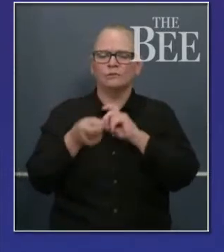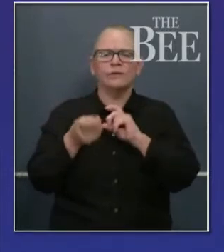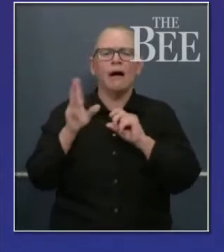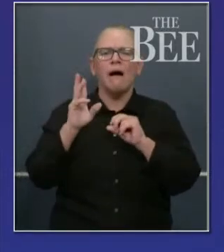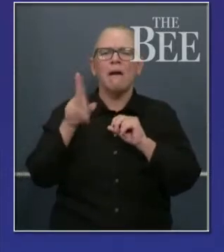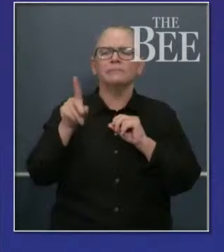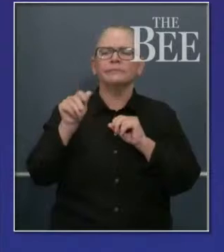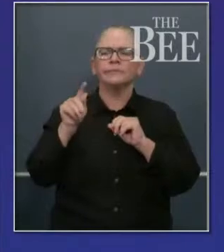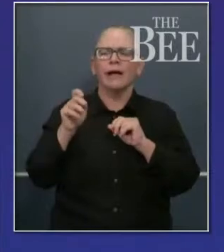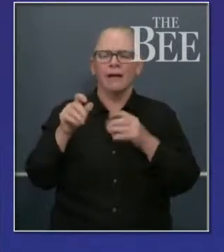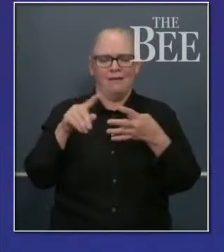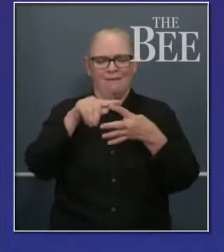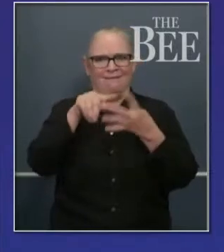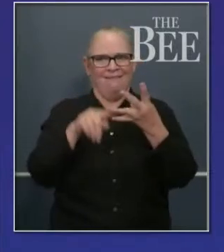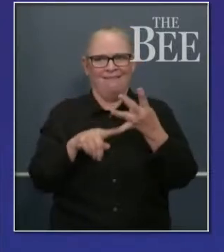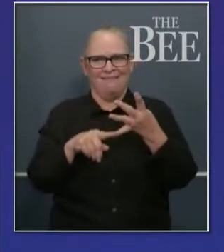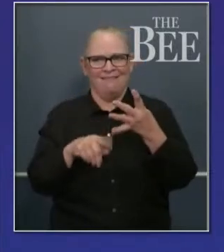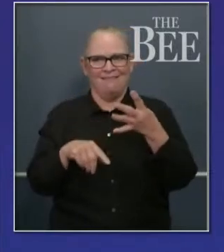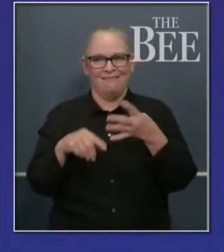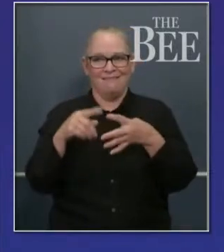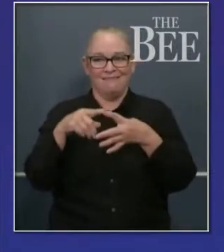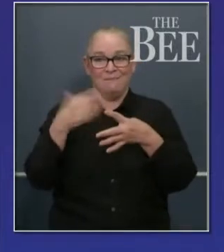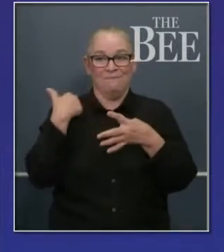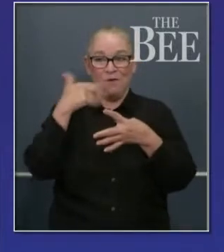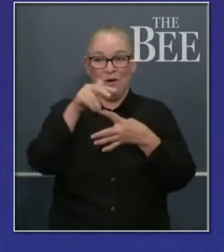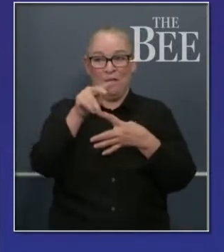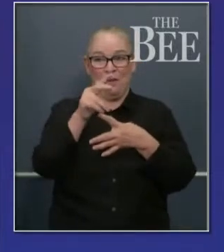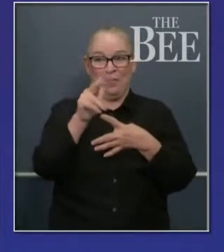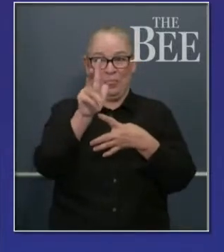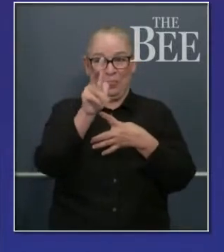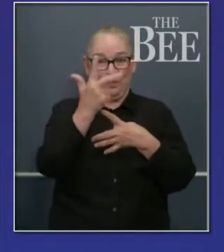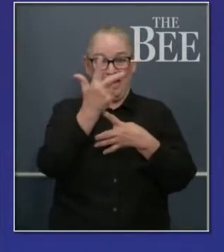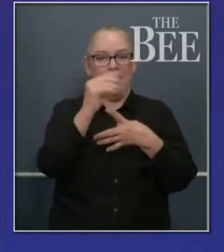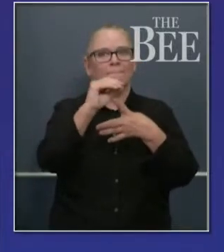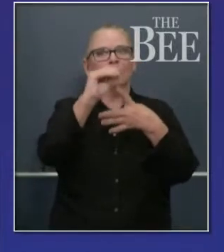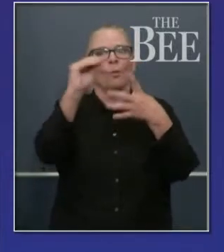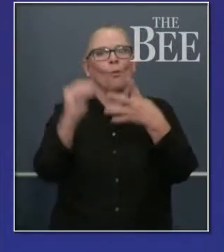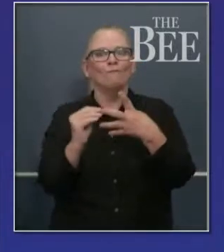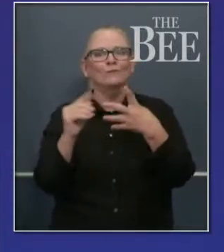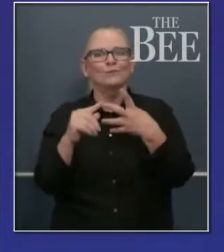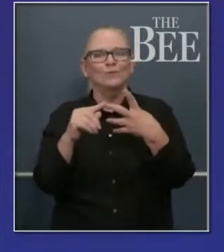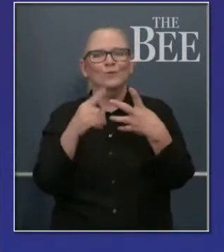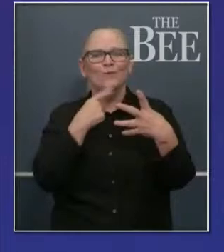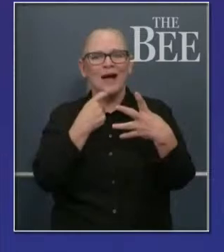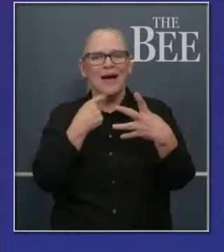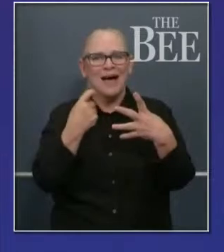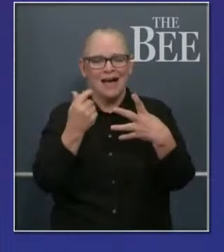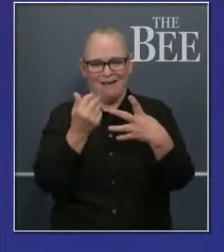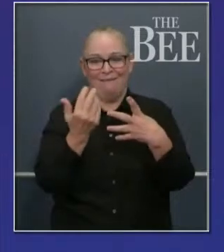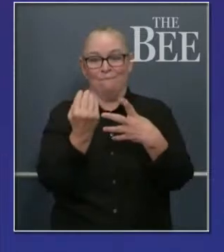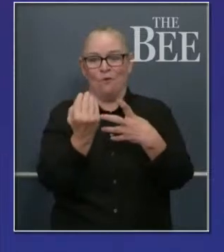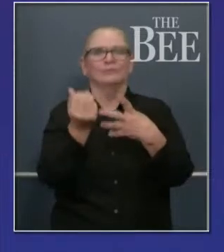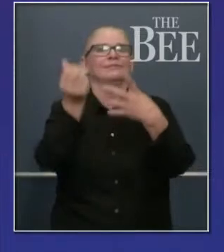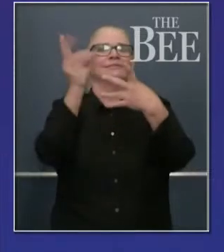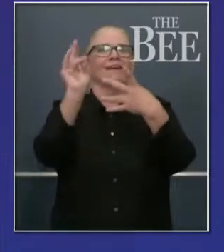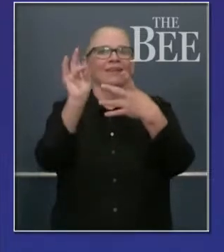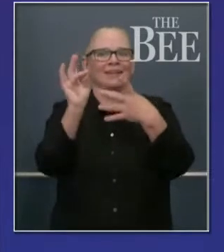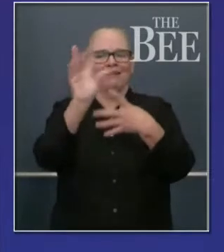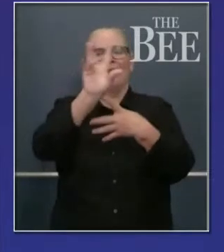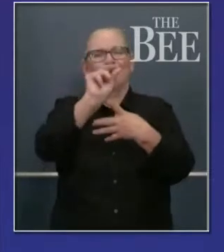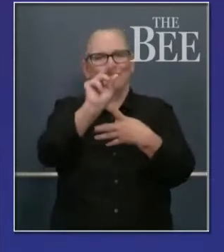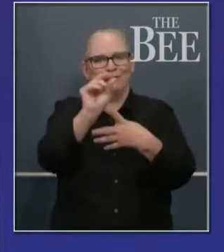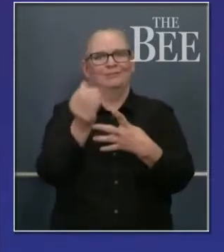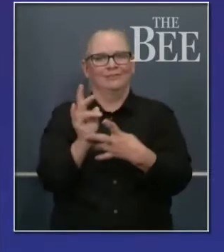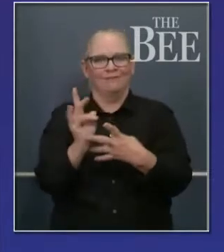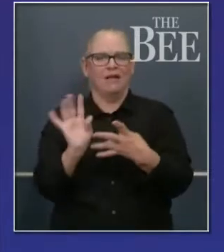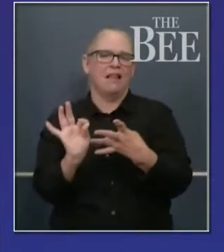3 counties. It was Marin County, Inyo, and Tehama County, all moved from purple to red, reducing the number of